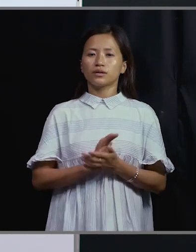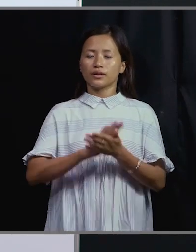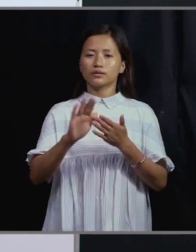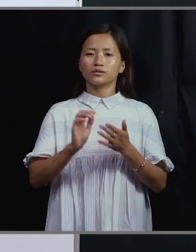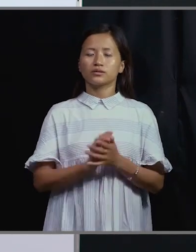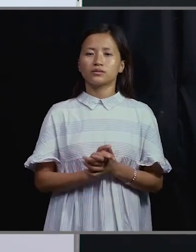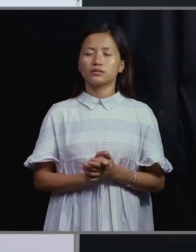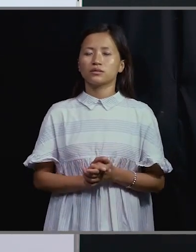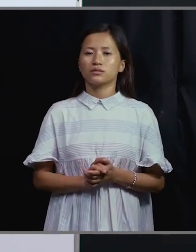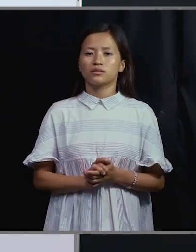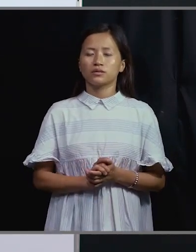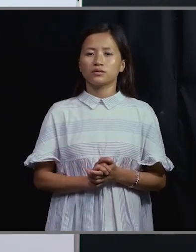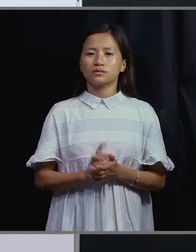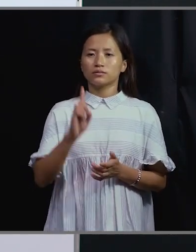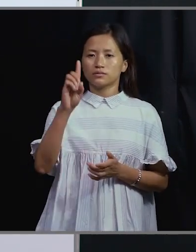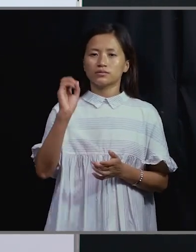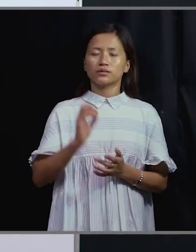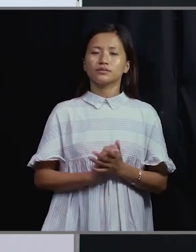C4H10.